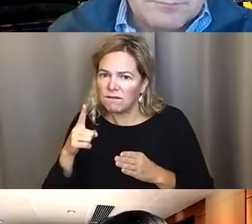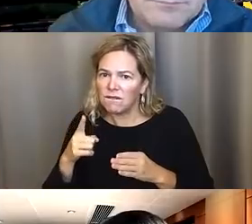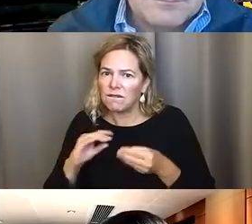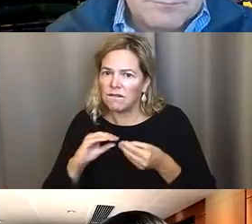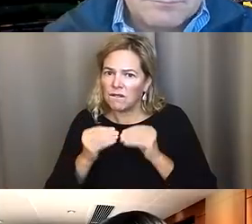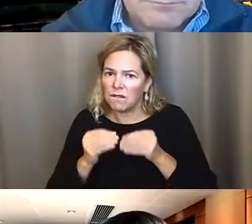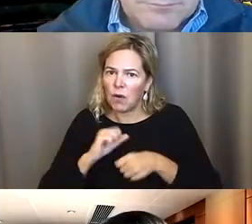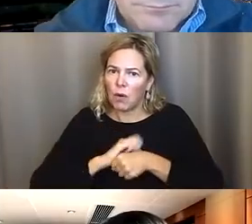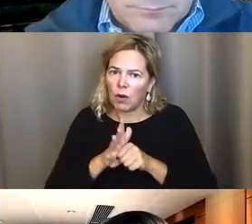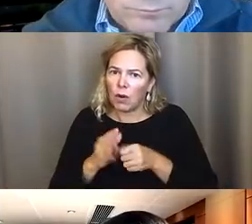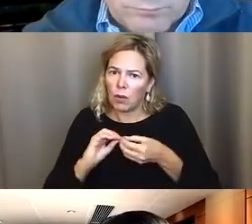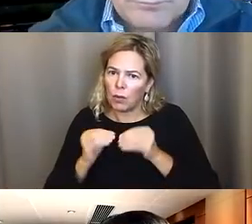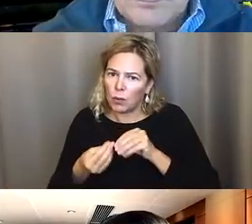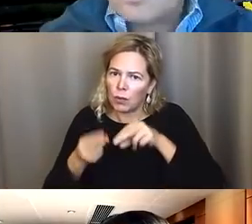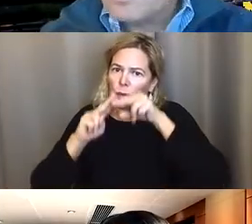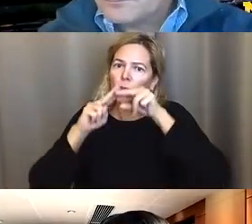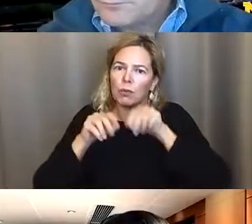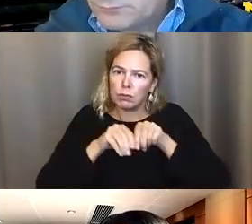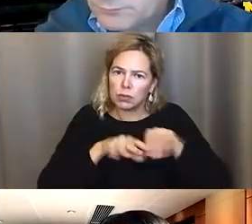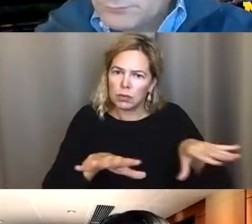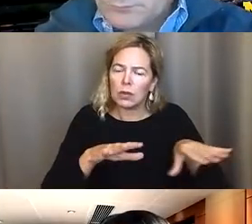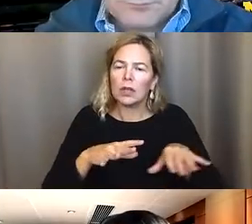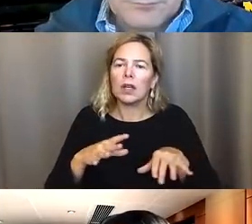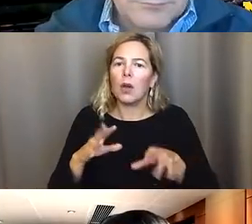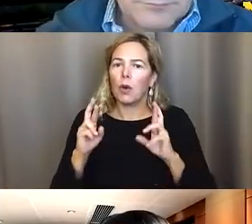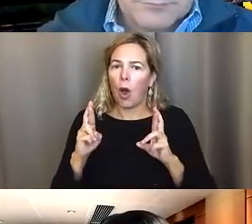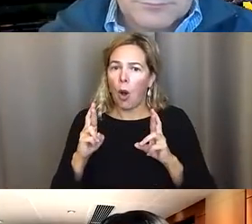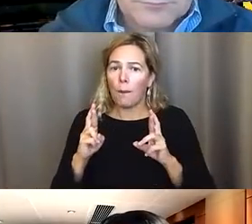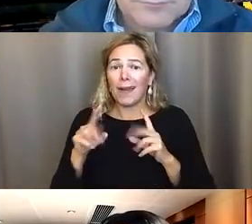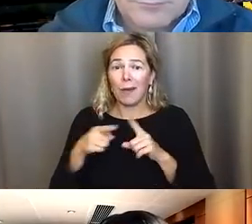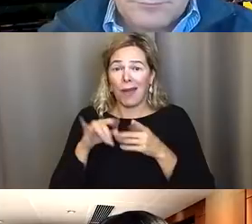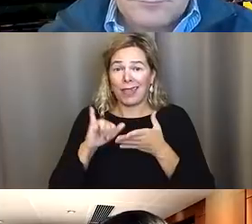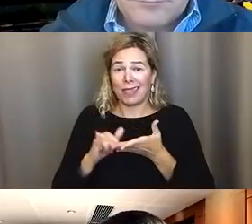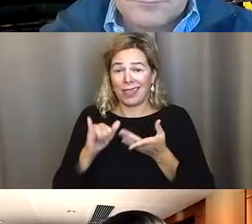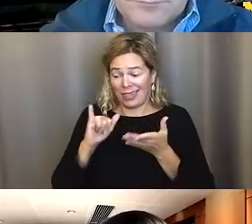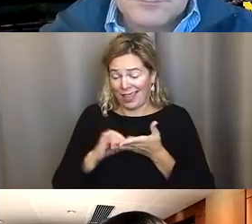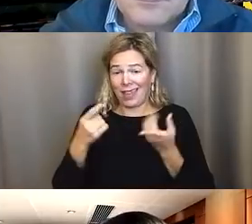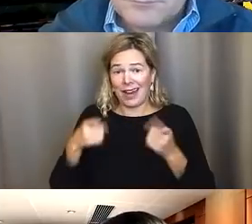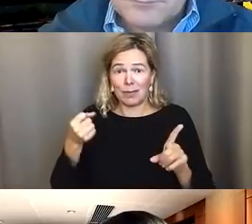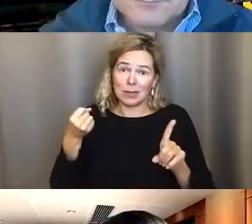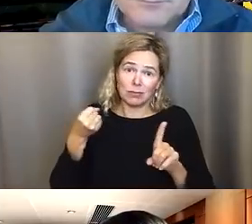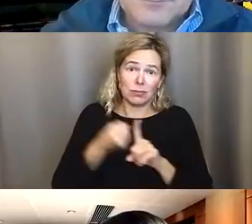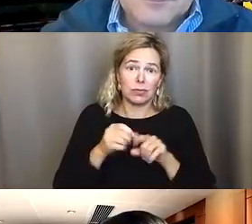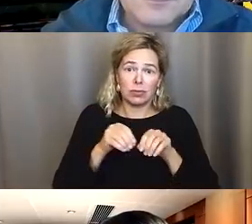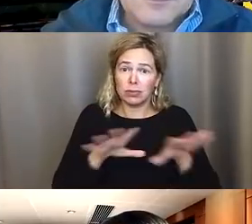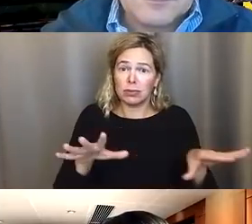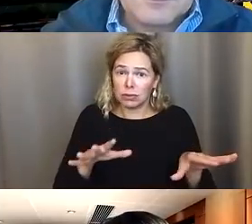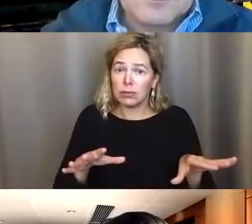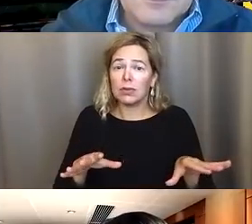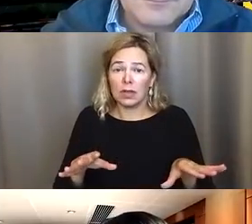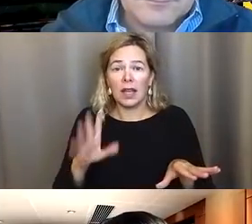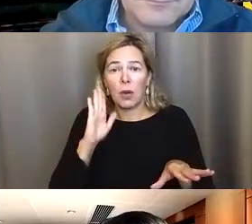surge comes, we'll be able to maintain who we have, since we still have some shortage in spots, as Dave just